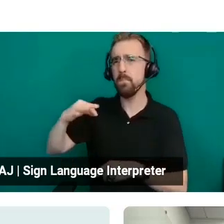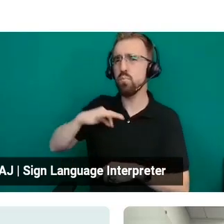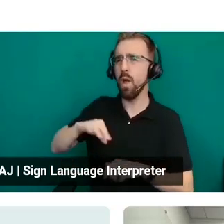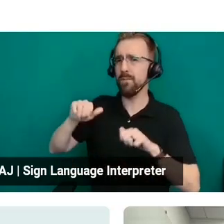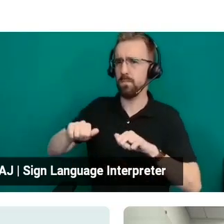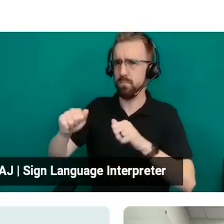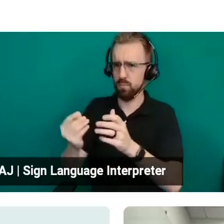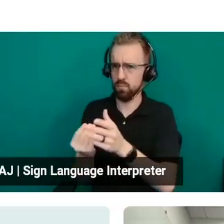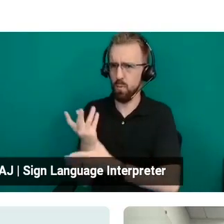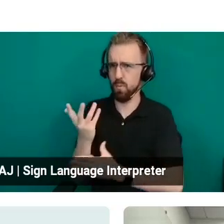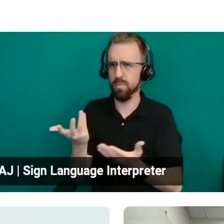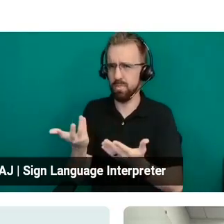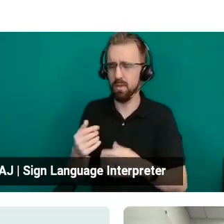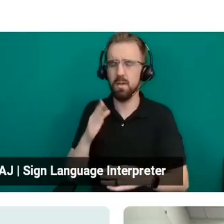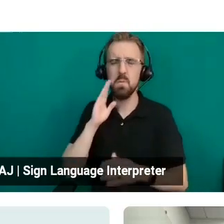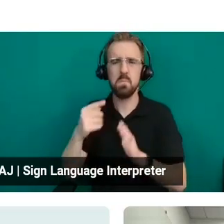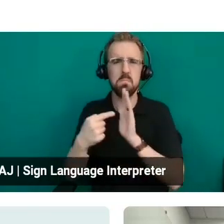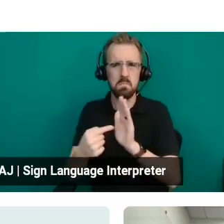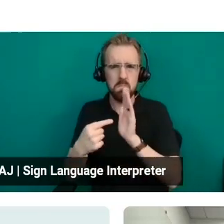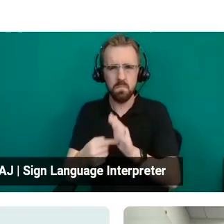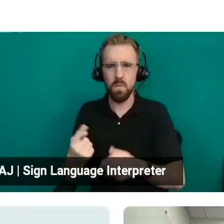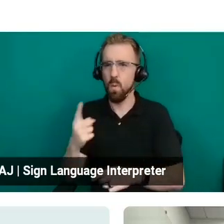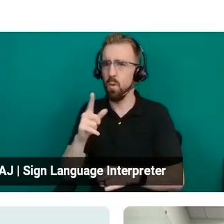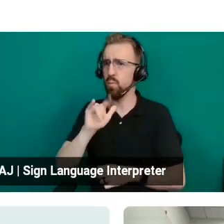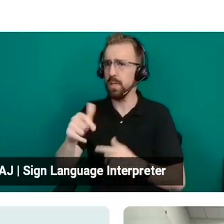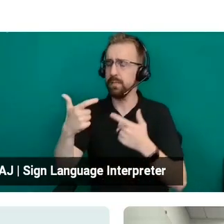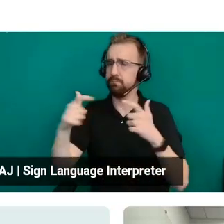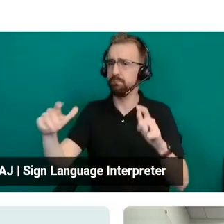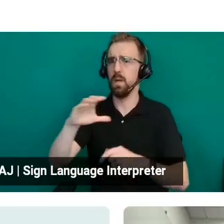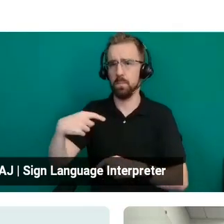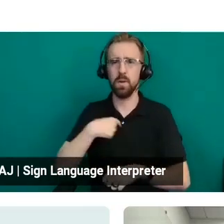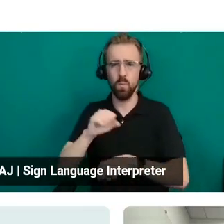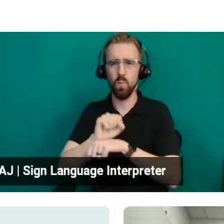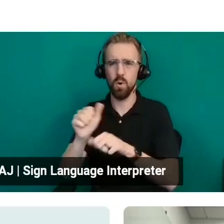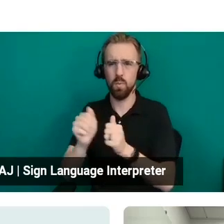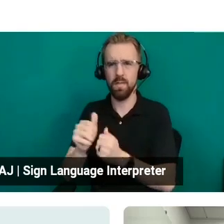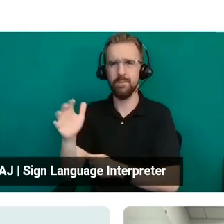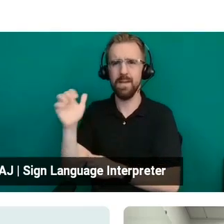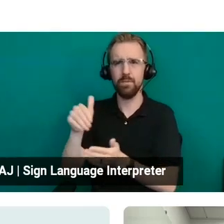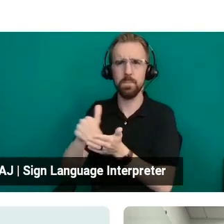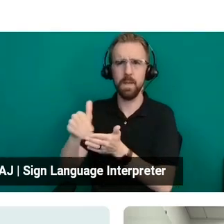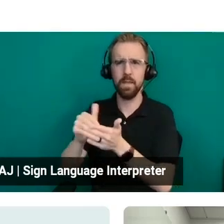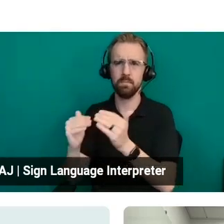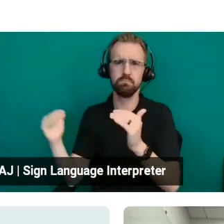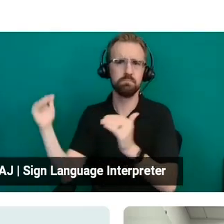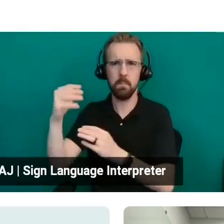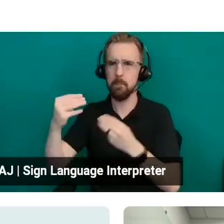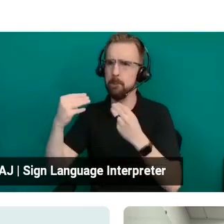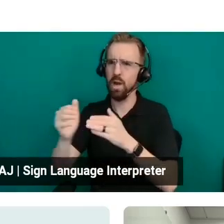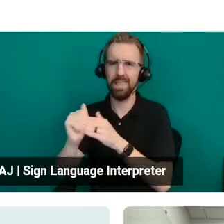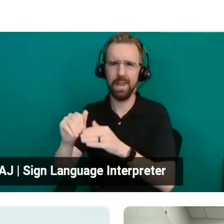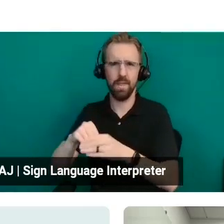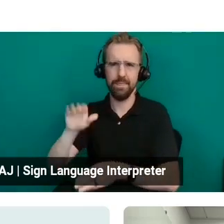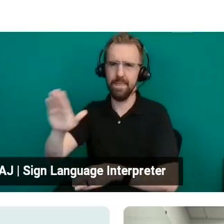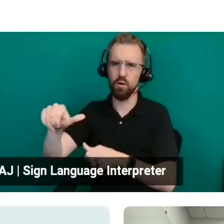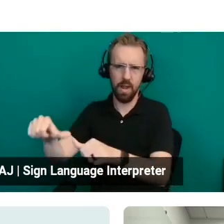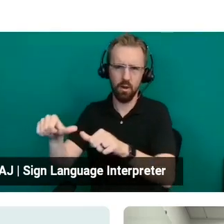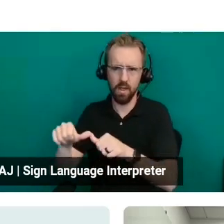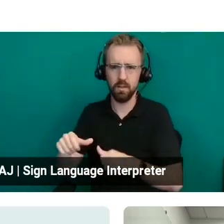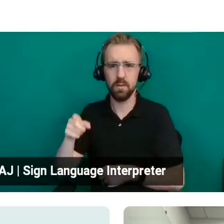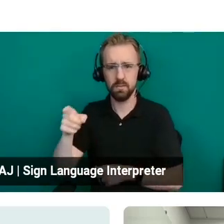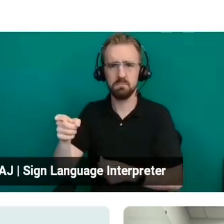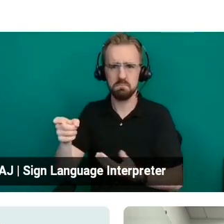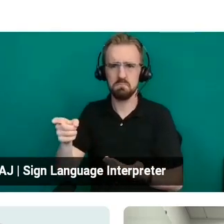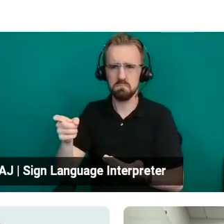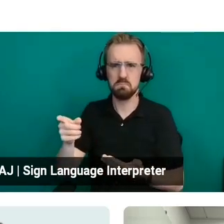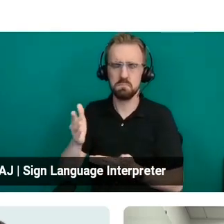growth. I'll give you some examples. Like there's one really large company that we work with, about 500 million in revenue, market leader in their space, and their CAC payback period